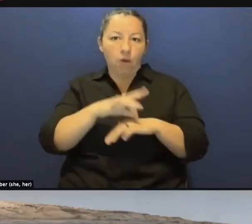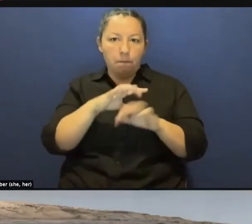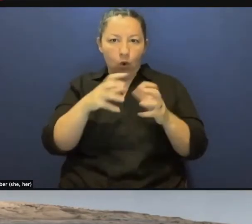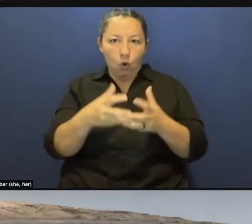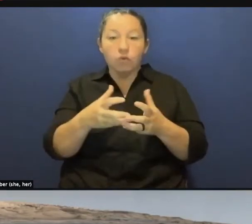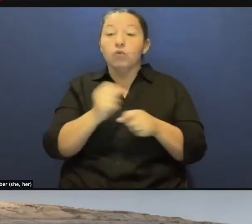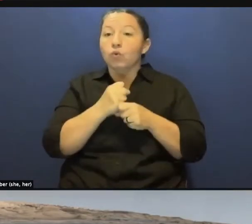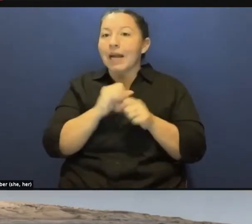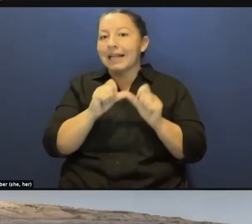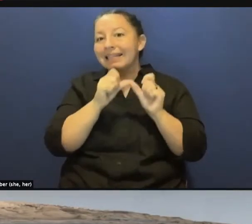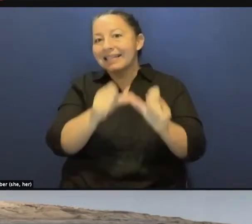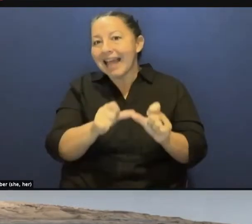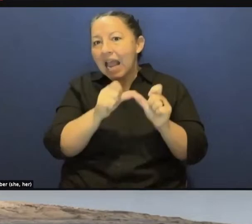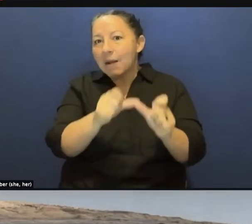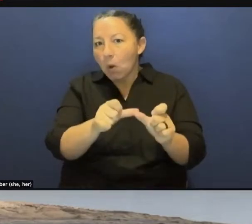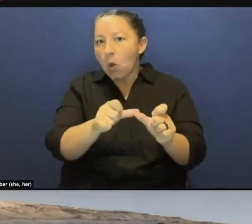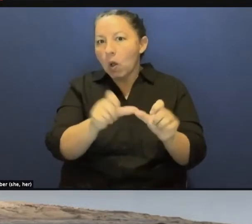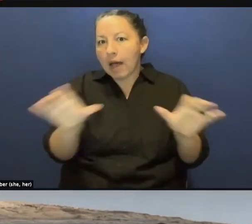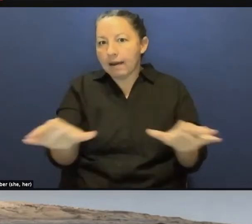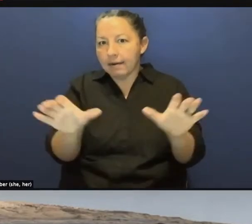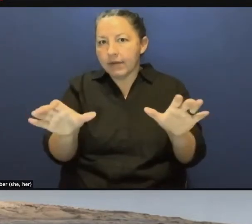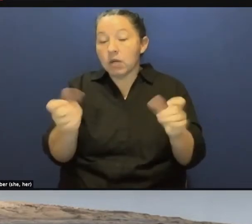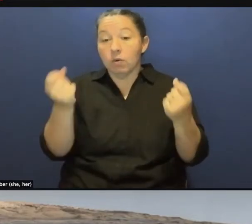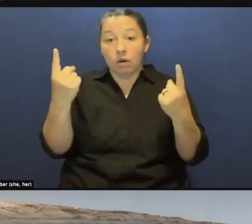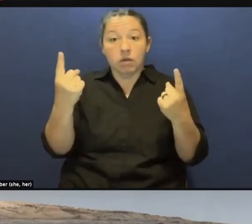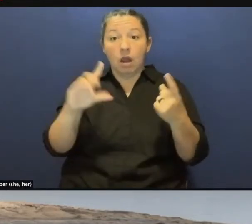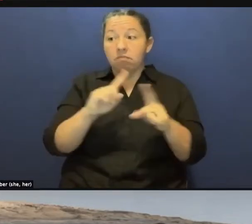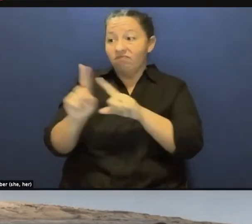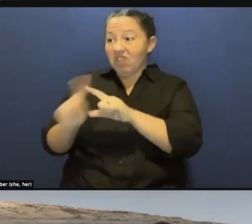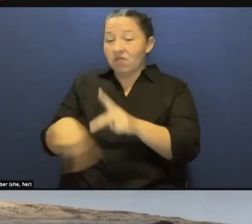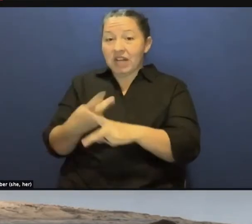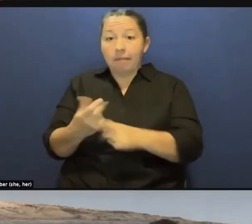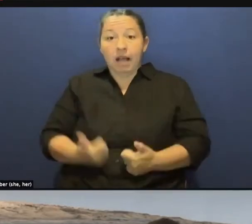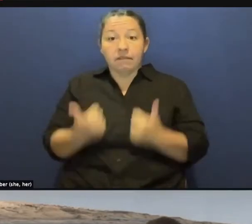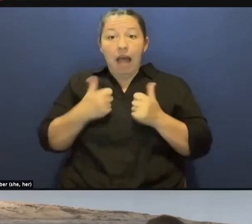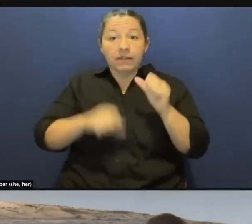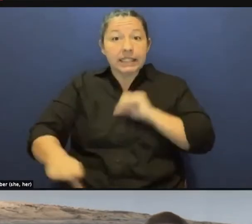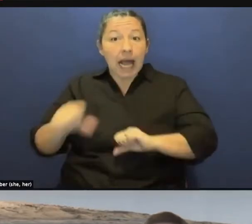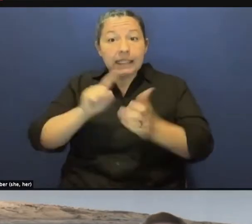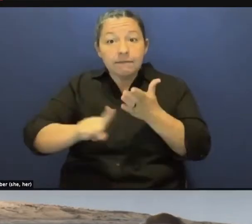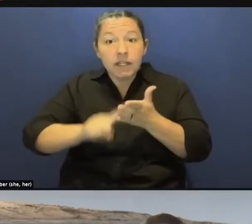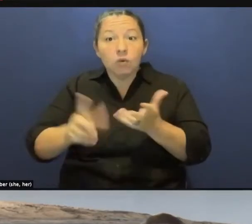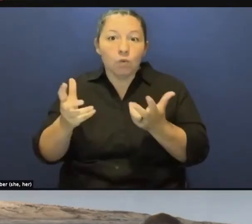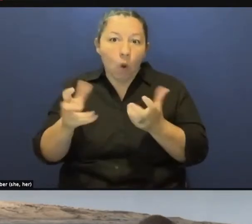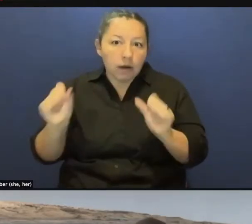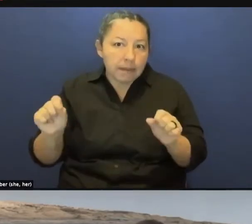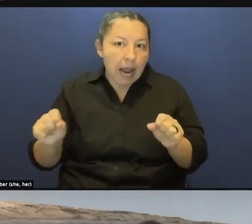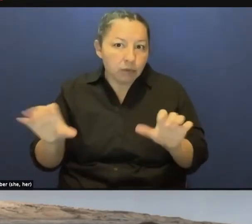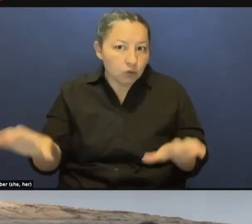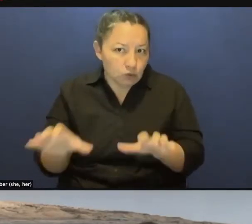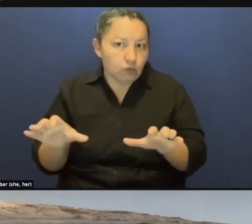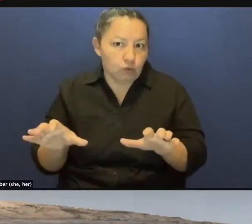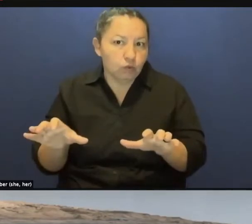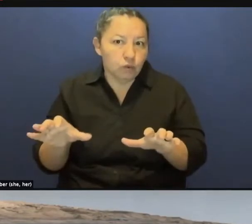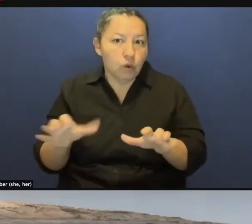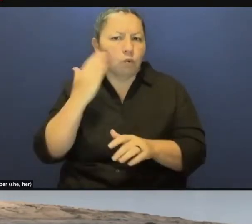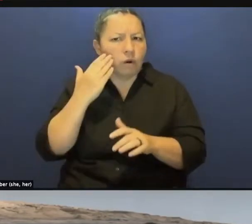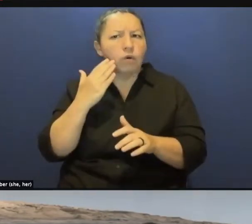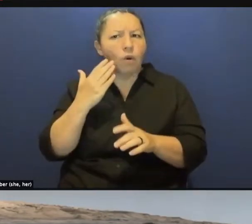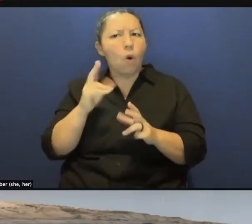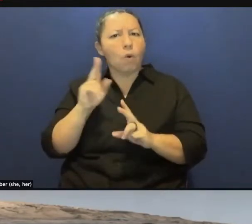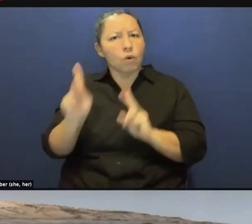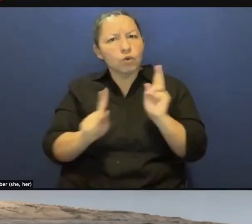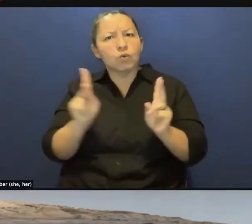activity. All kinds of life science investigations we want to be able to do. We know how humans